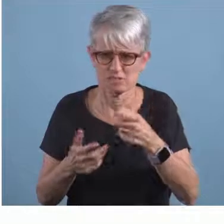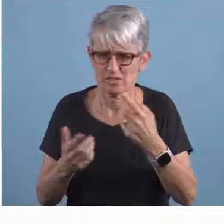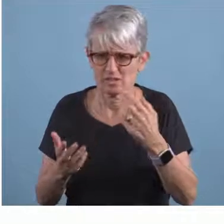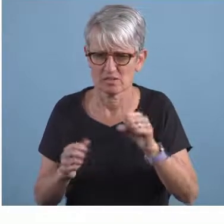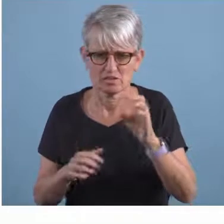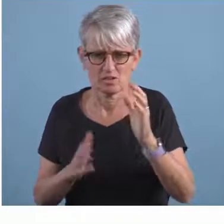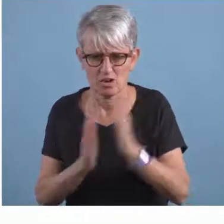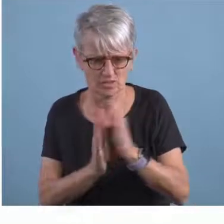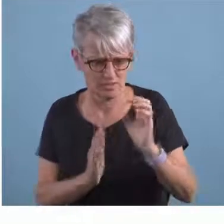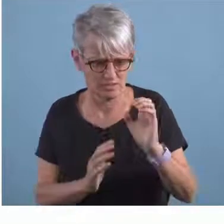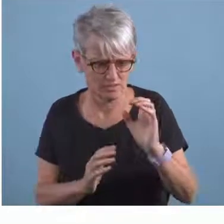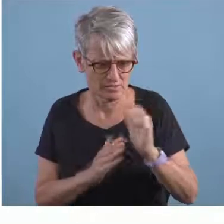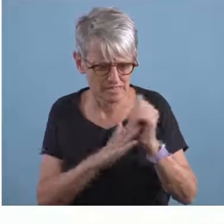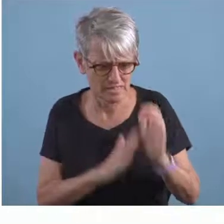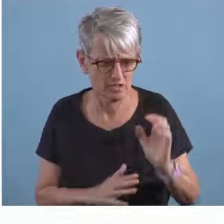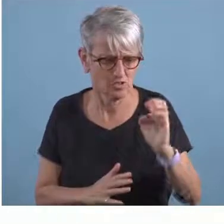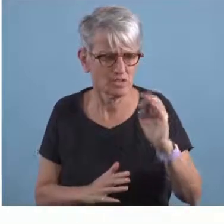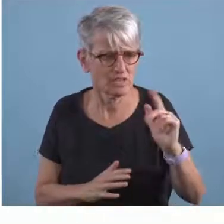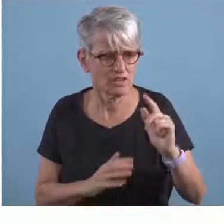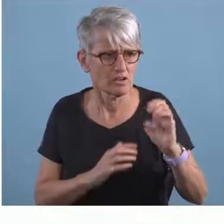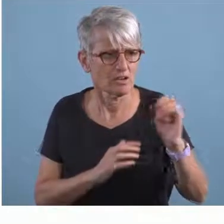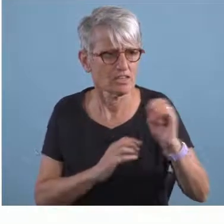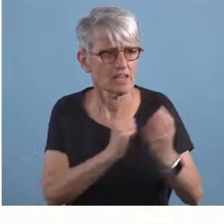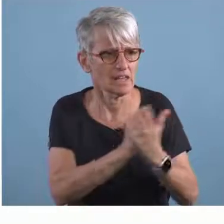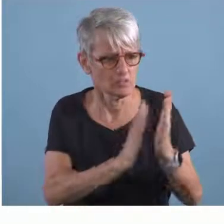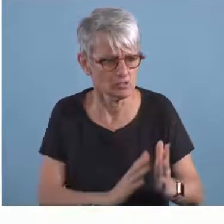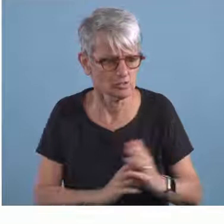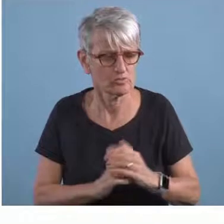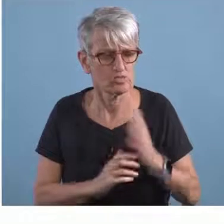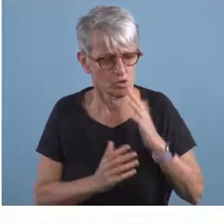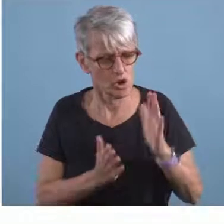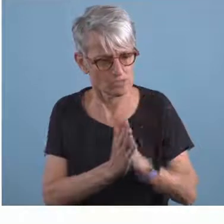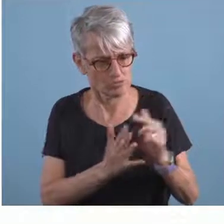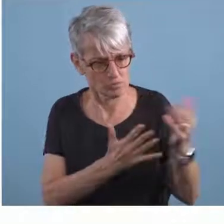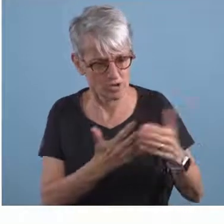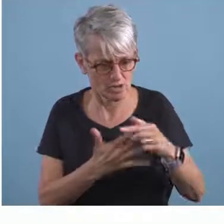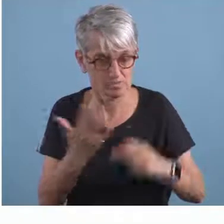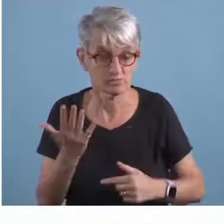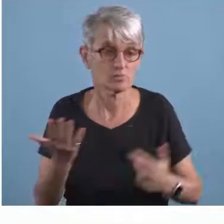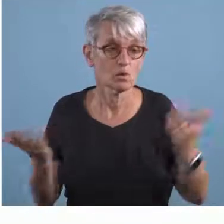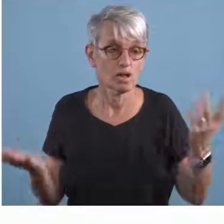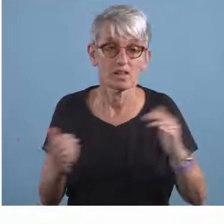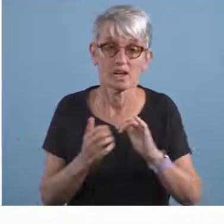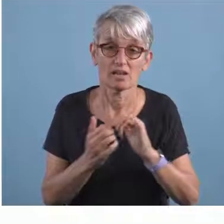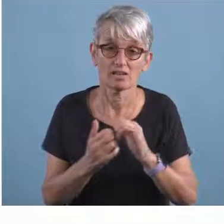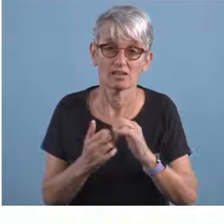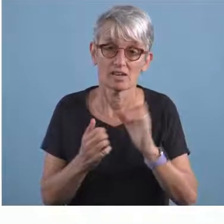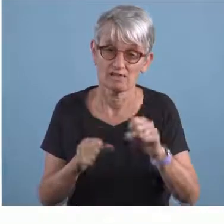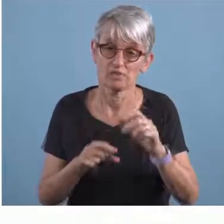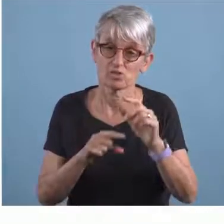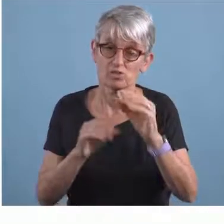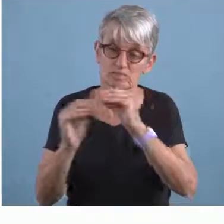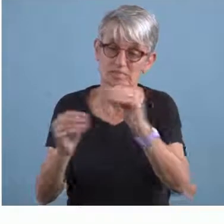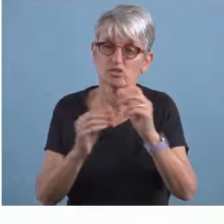e-helper or teacher that brings the child to the session to do for you. Well, there needs to be some training about roles